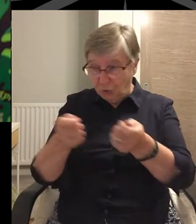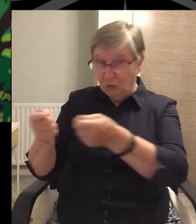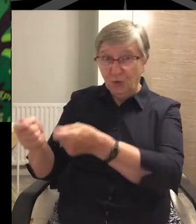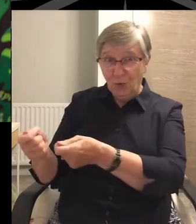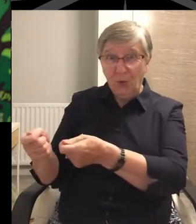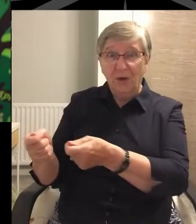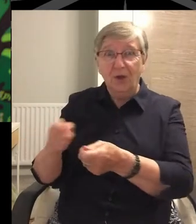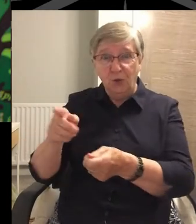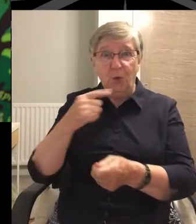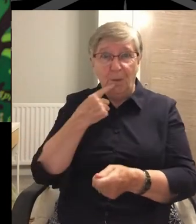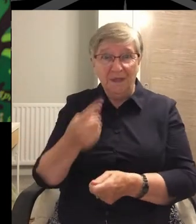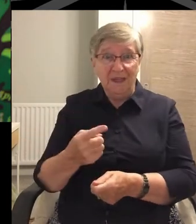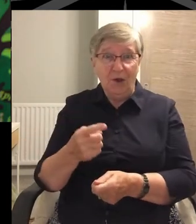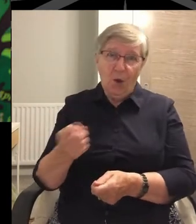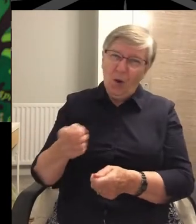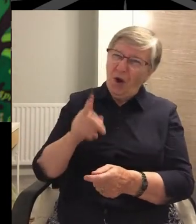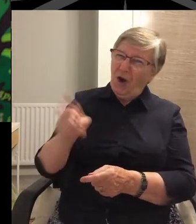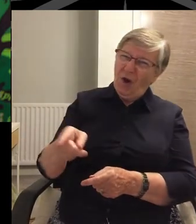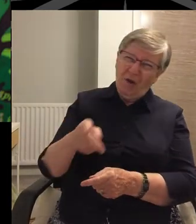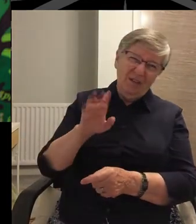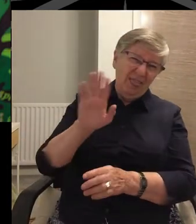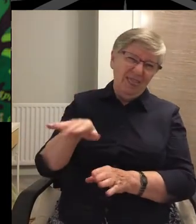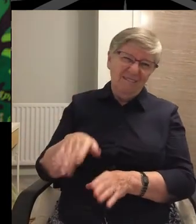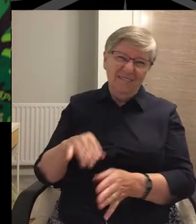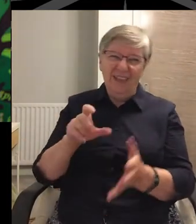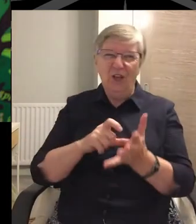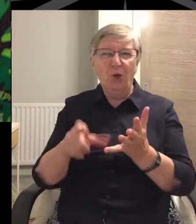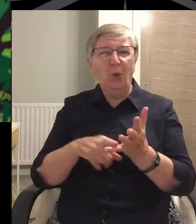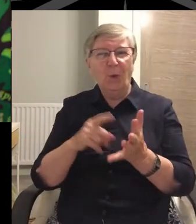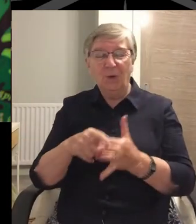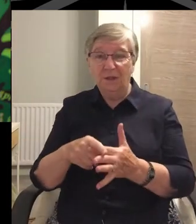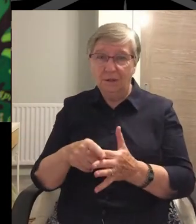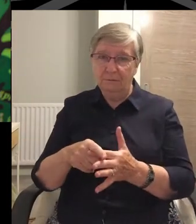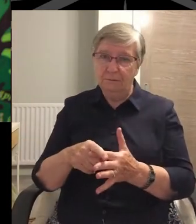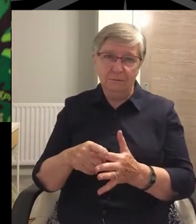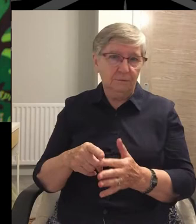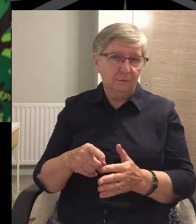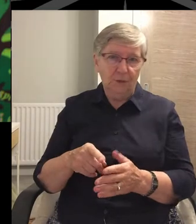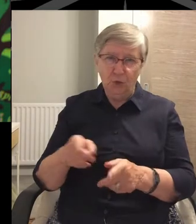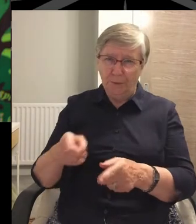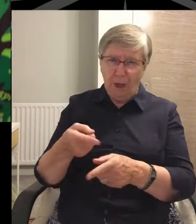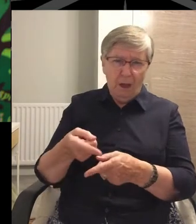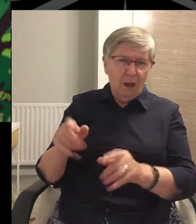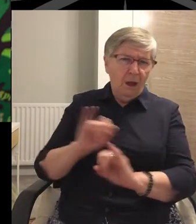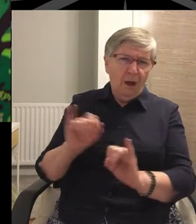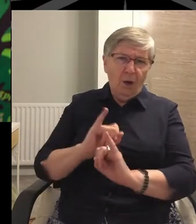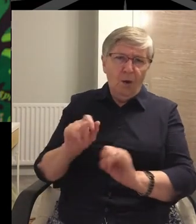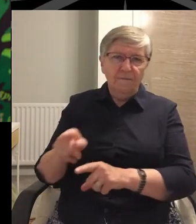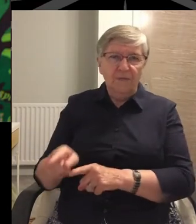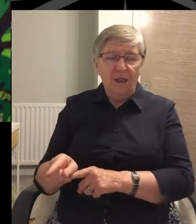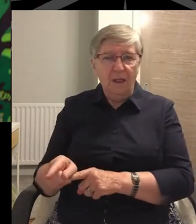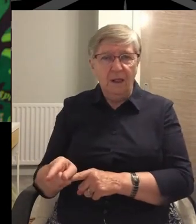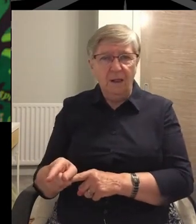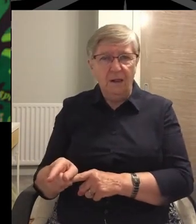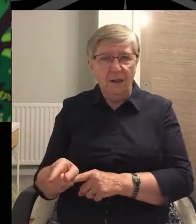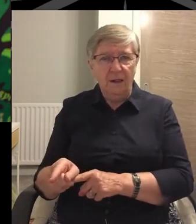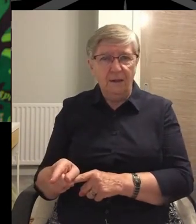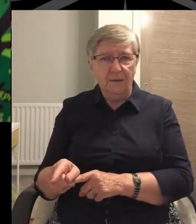and showed it to you, you wouldn't be saying, oh, she's cute, oh, she's gorgeous. You'd be saying, how awful.